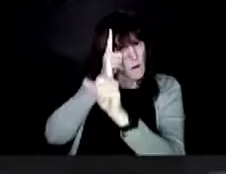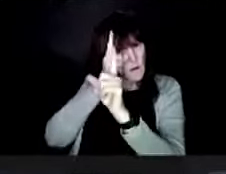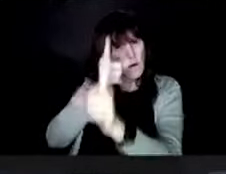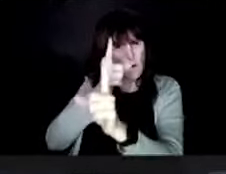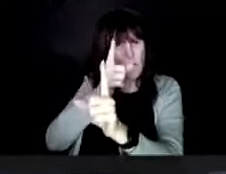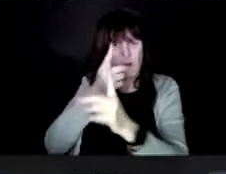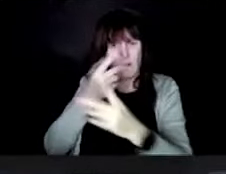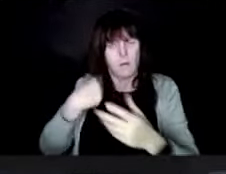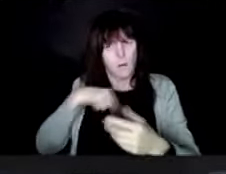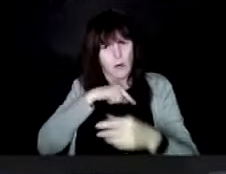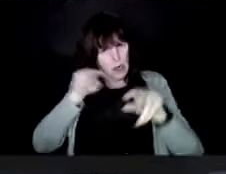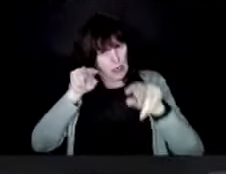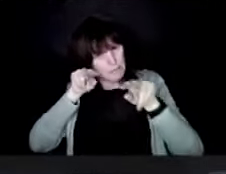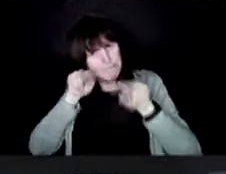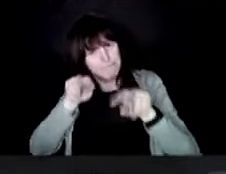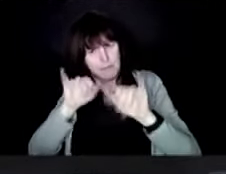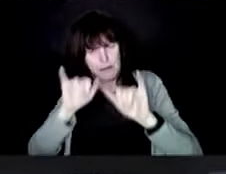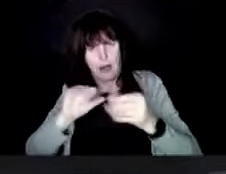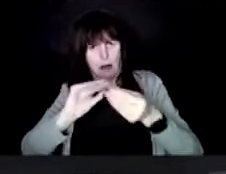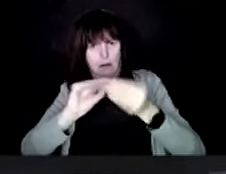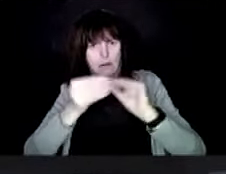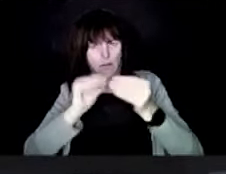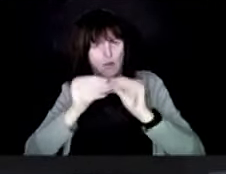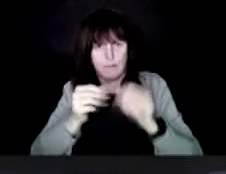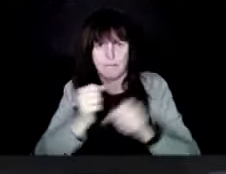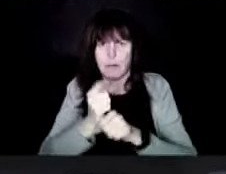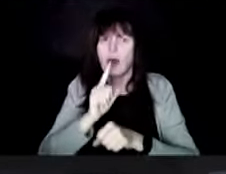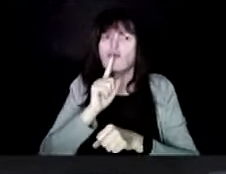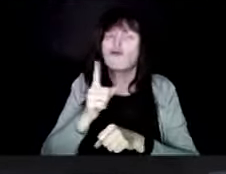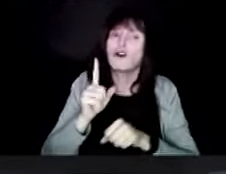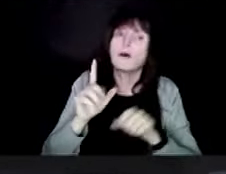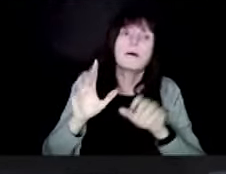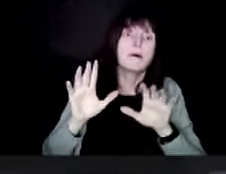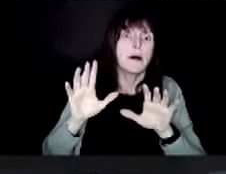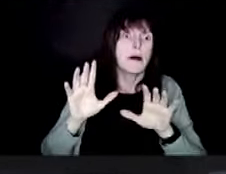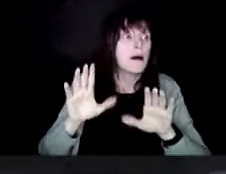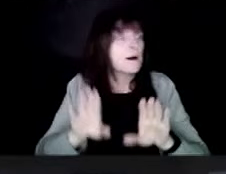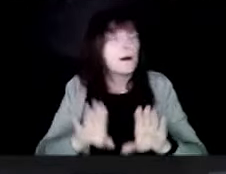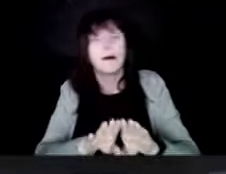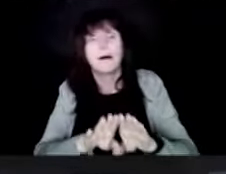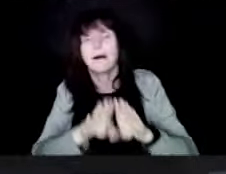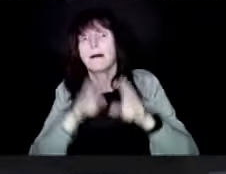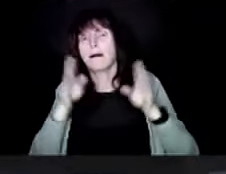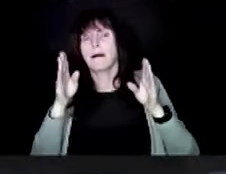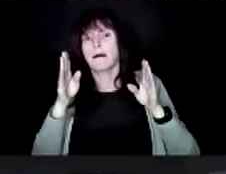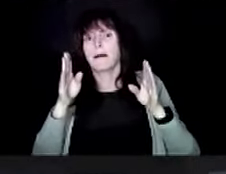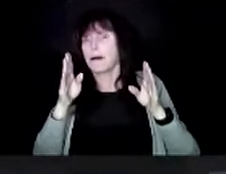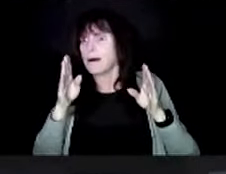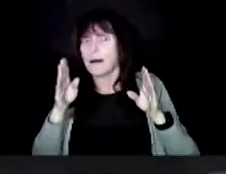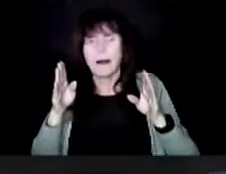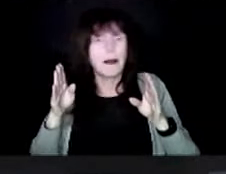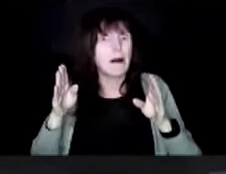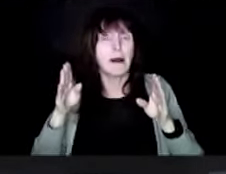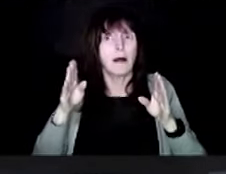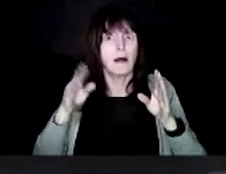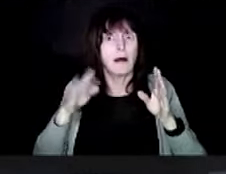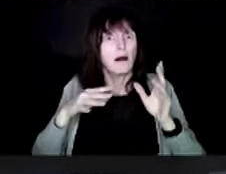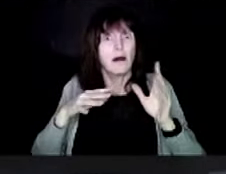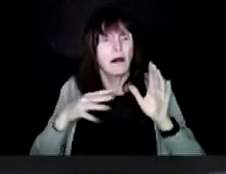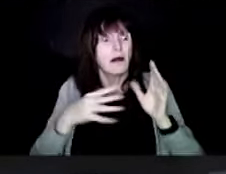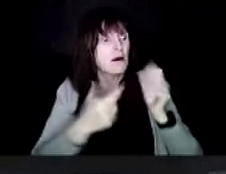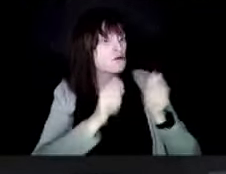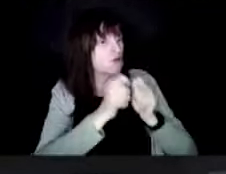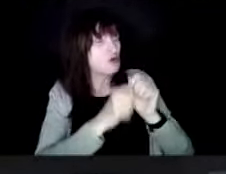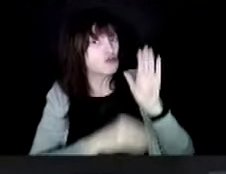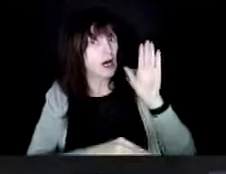as we remove public health measures, and will be very important for all of us to continue to protect each other by having